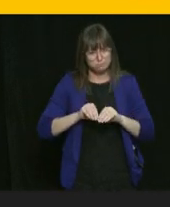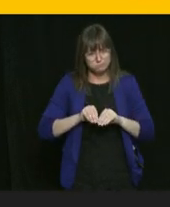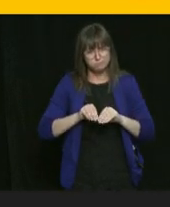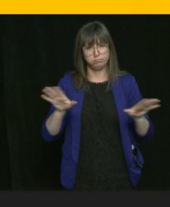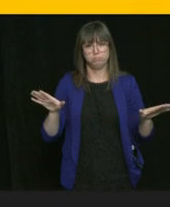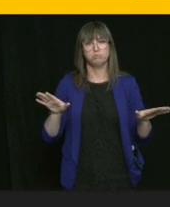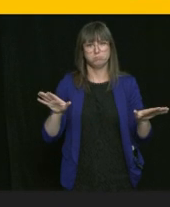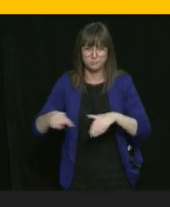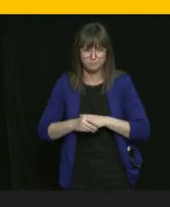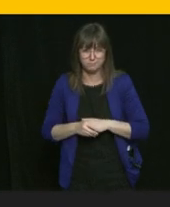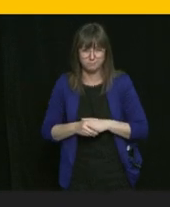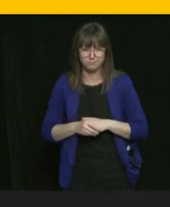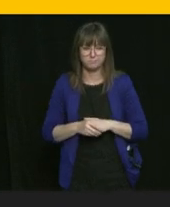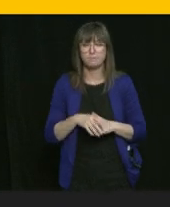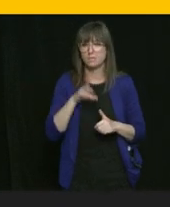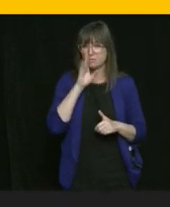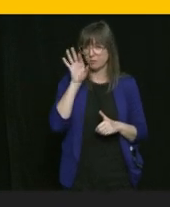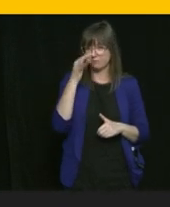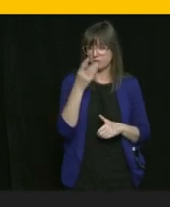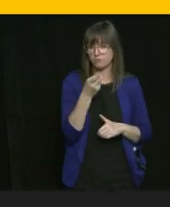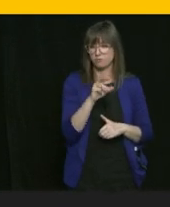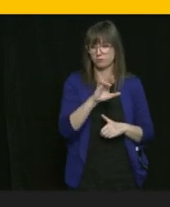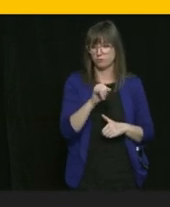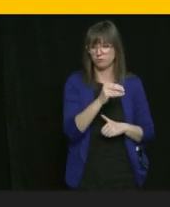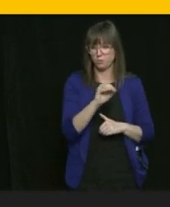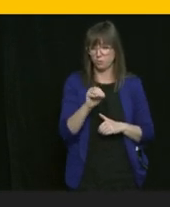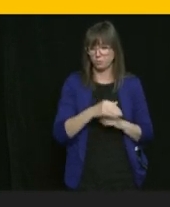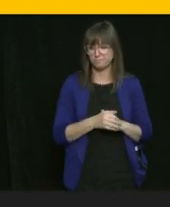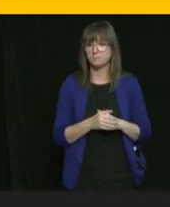infections among young adults,